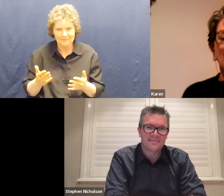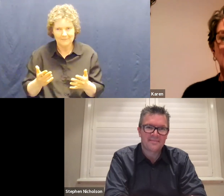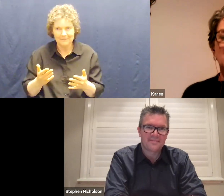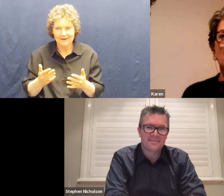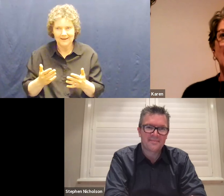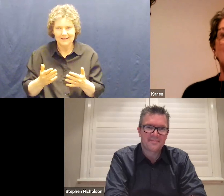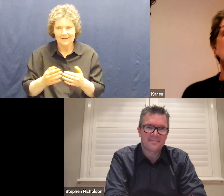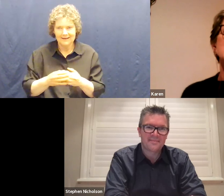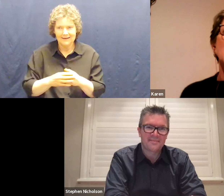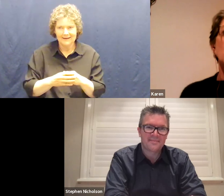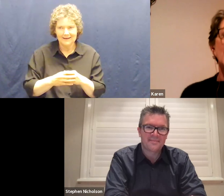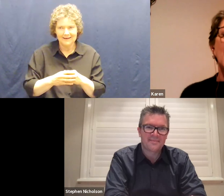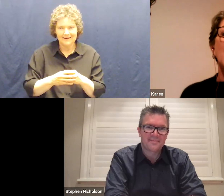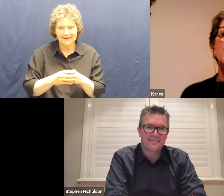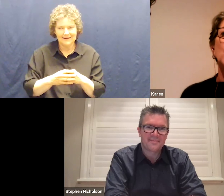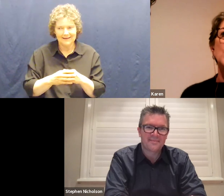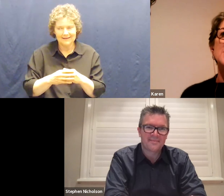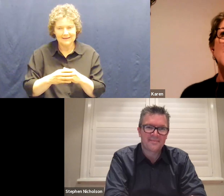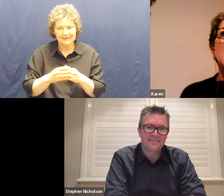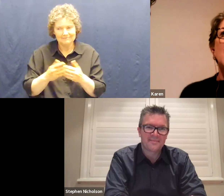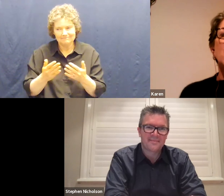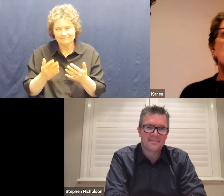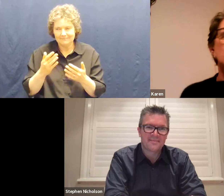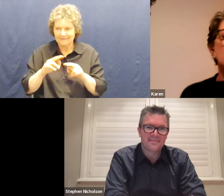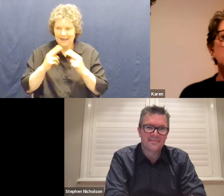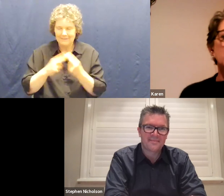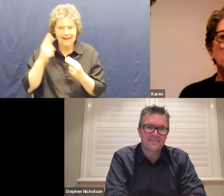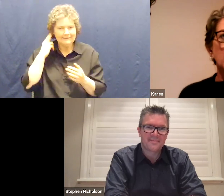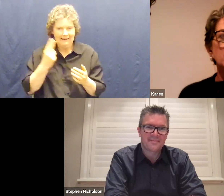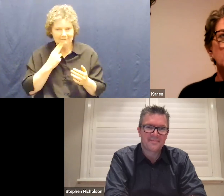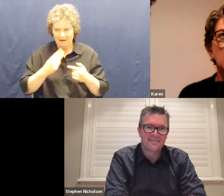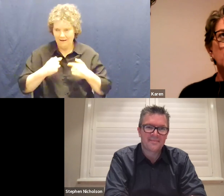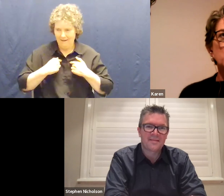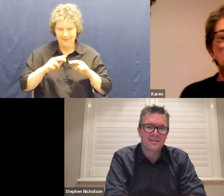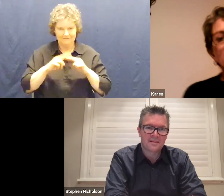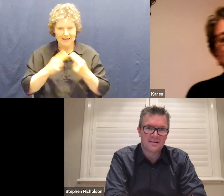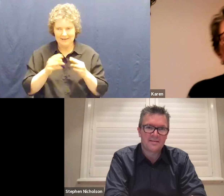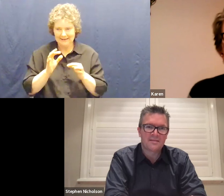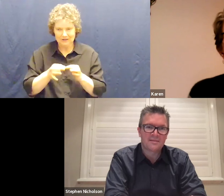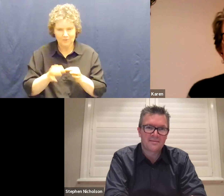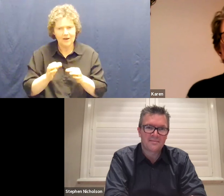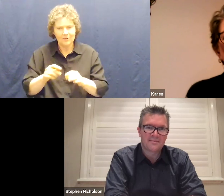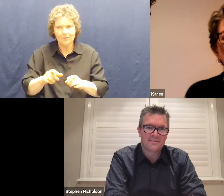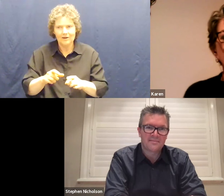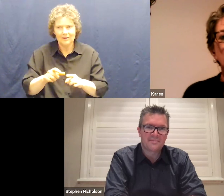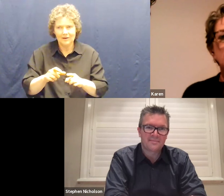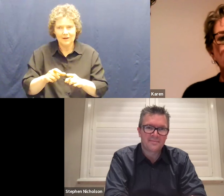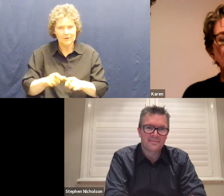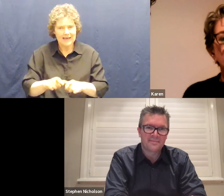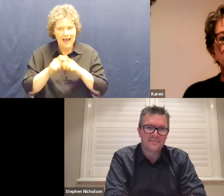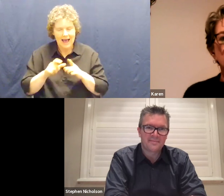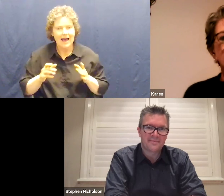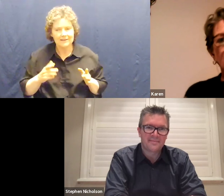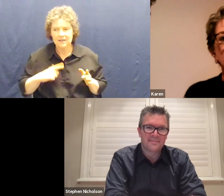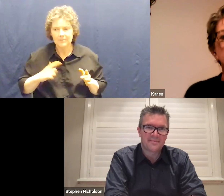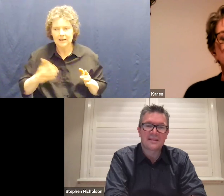at that time, it was really hard because no one wanted to show that, parents didn't want to show that they were deaf. They wanted